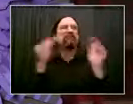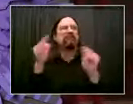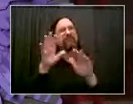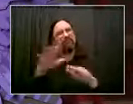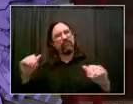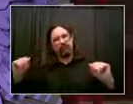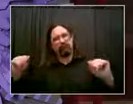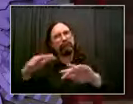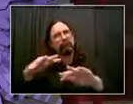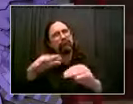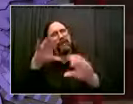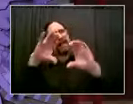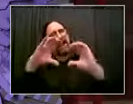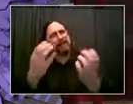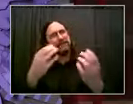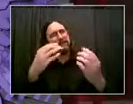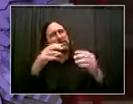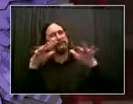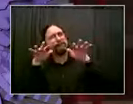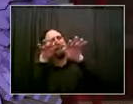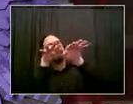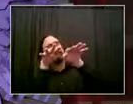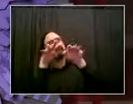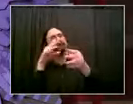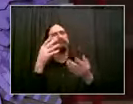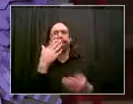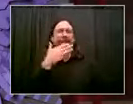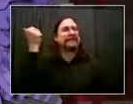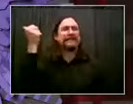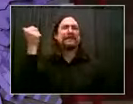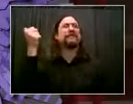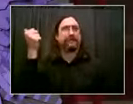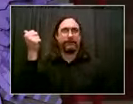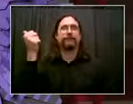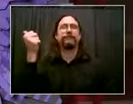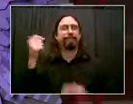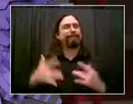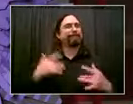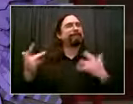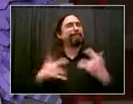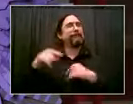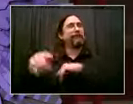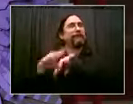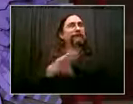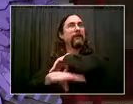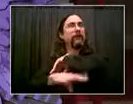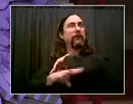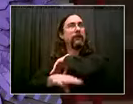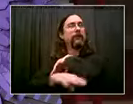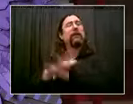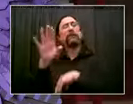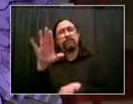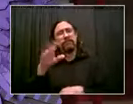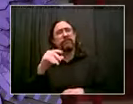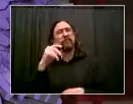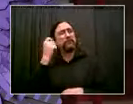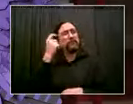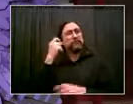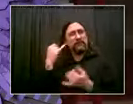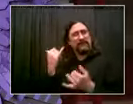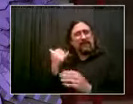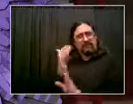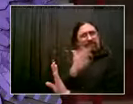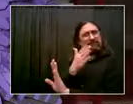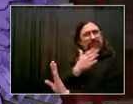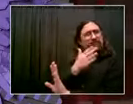for vaccines as well. We would not be doing this if our schools were not safe. I'm a mother. I'm a mother of a New York City high school student